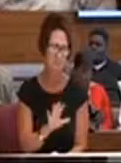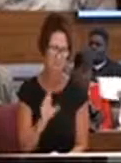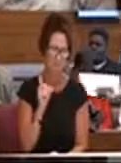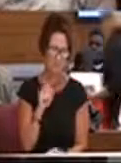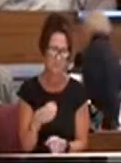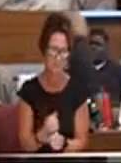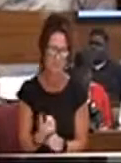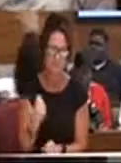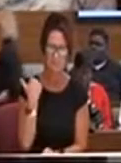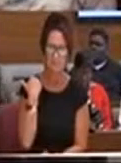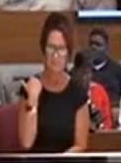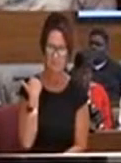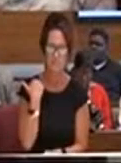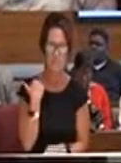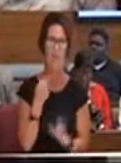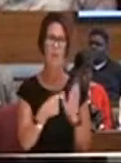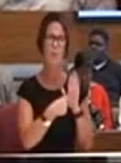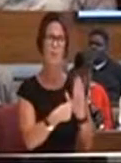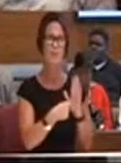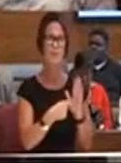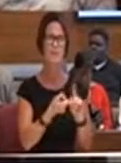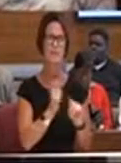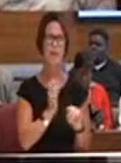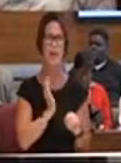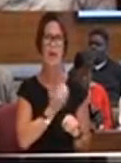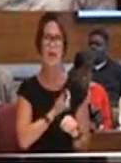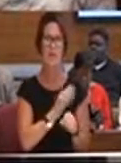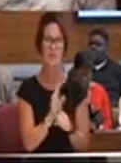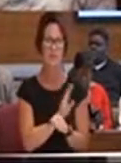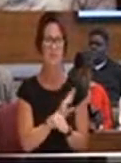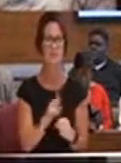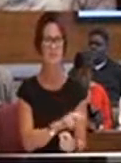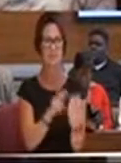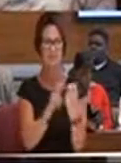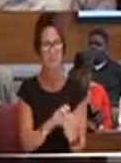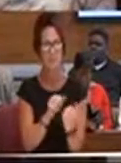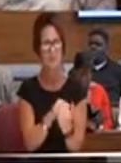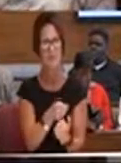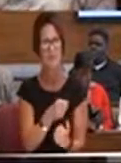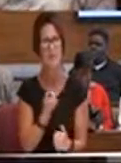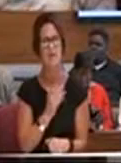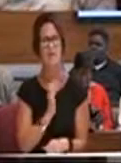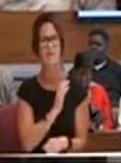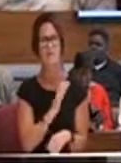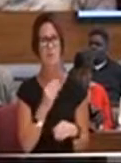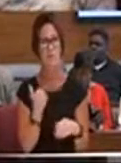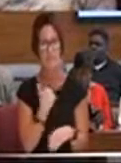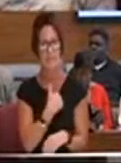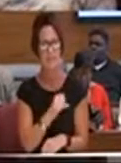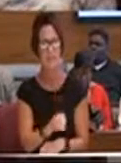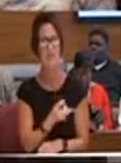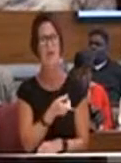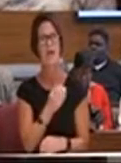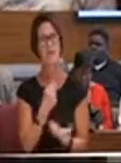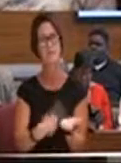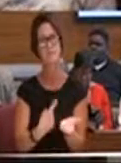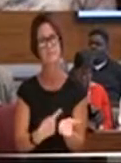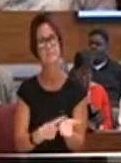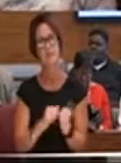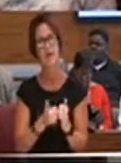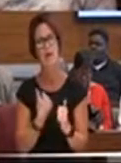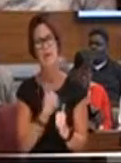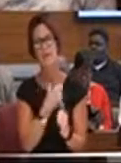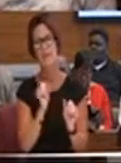representatives from our organization began sitting down with council members to just sort of talk about how we could